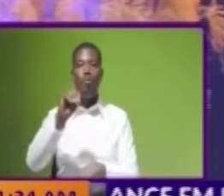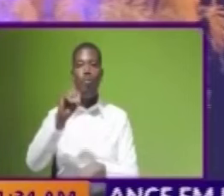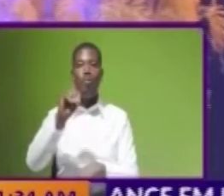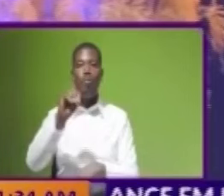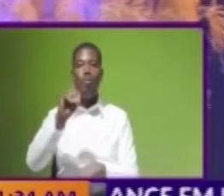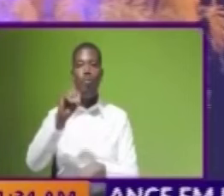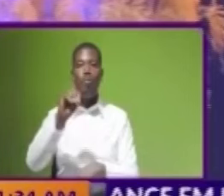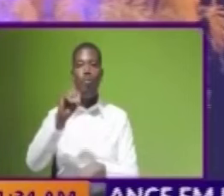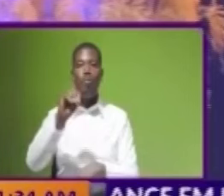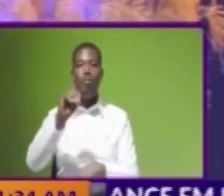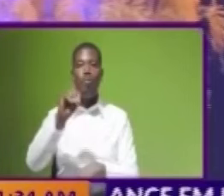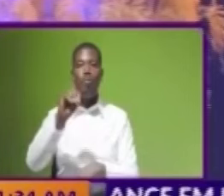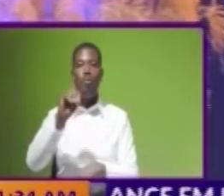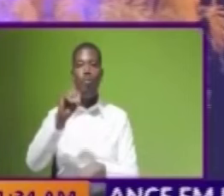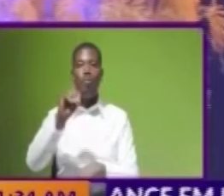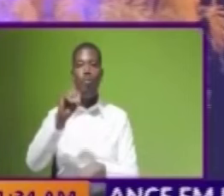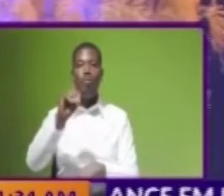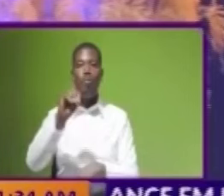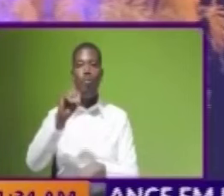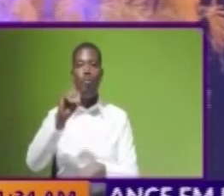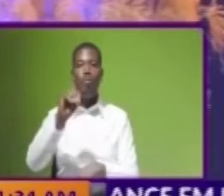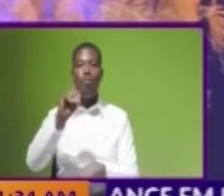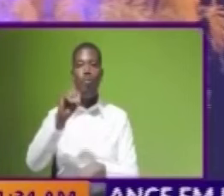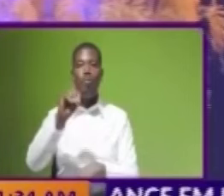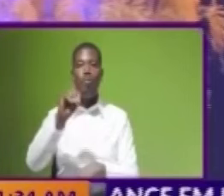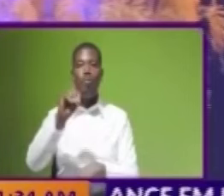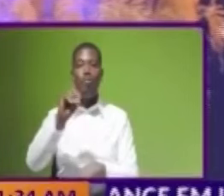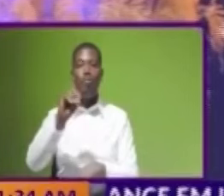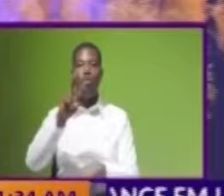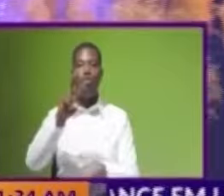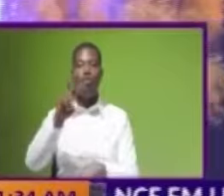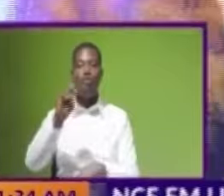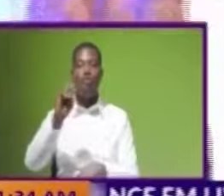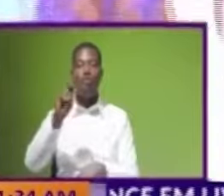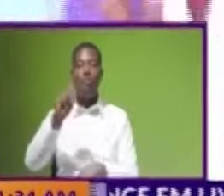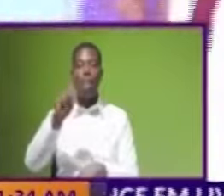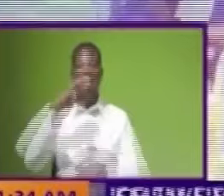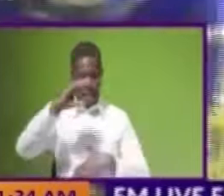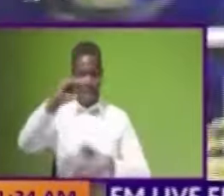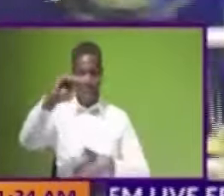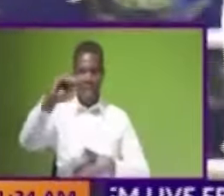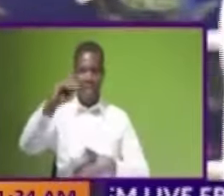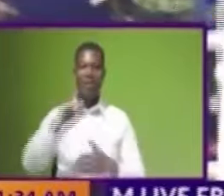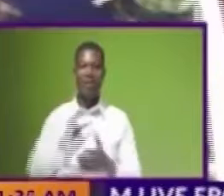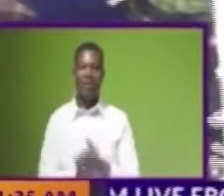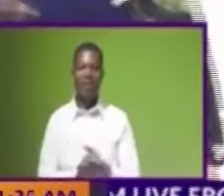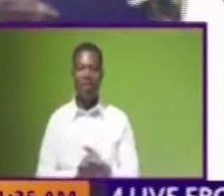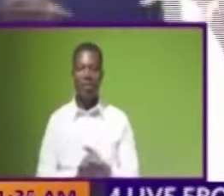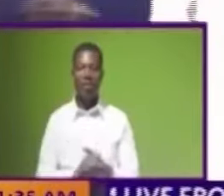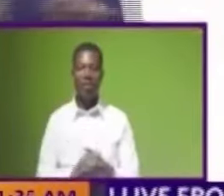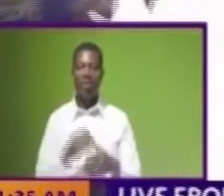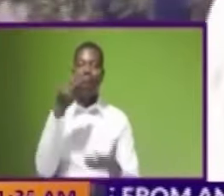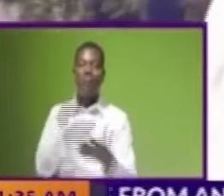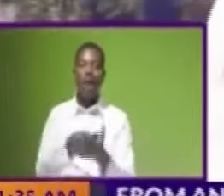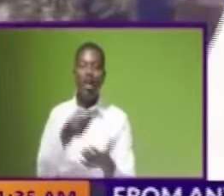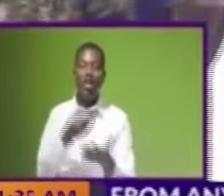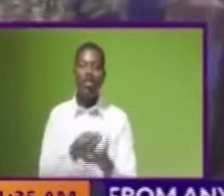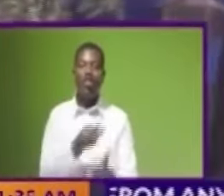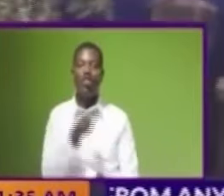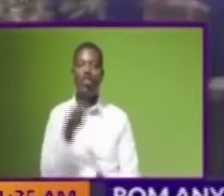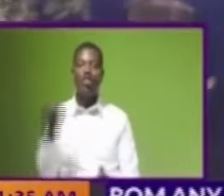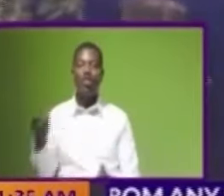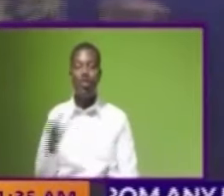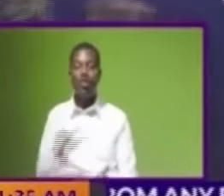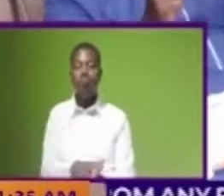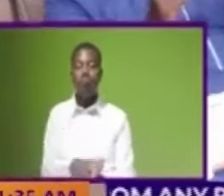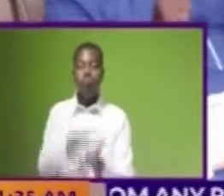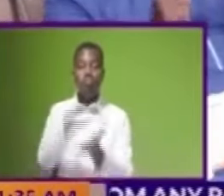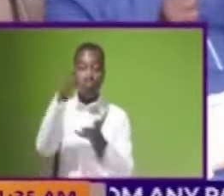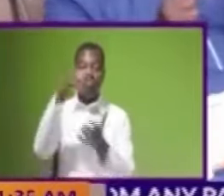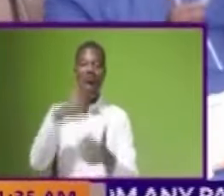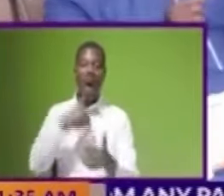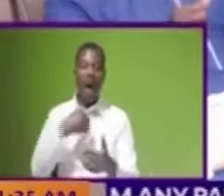we Jimmy we wa mama no yes I was sick we have the money